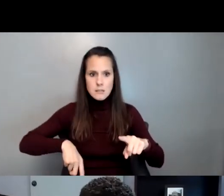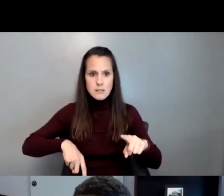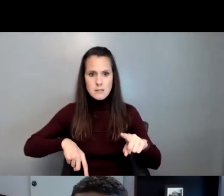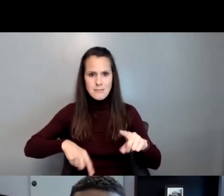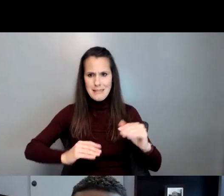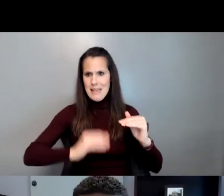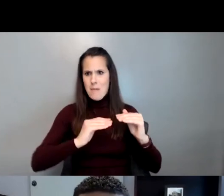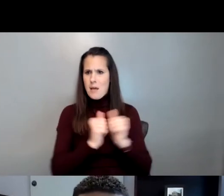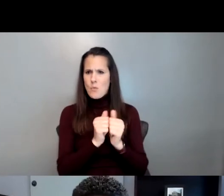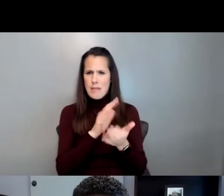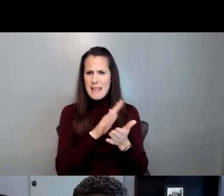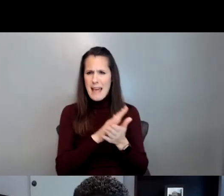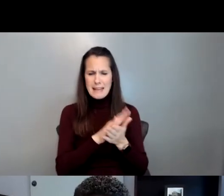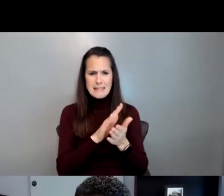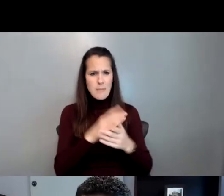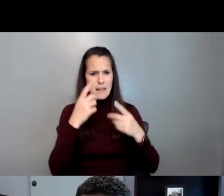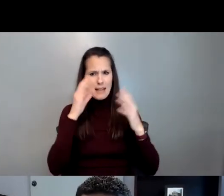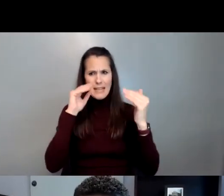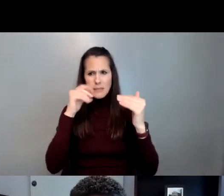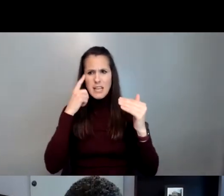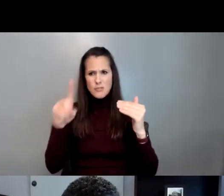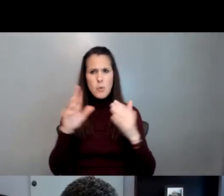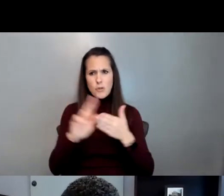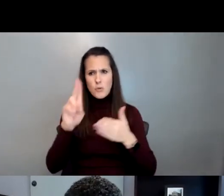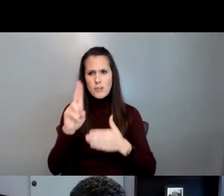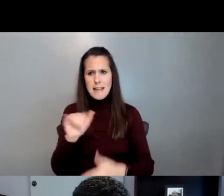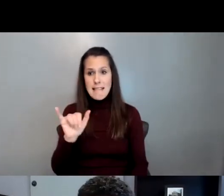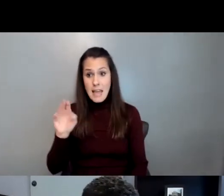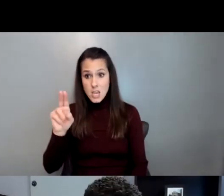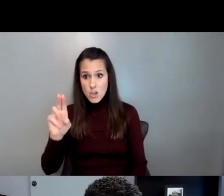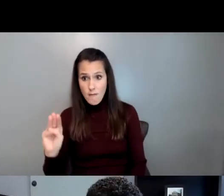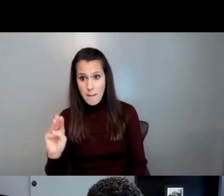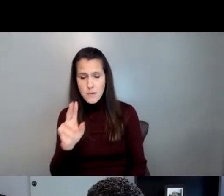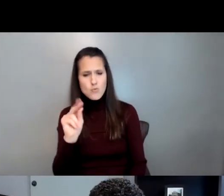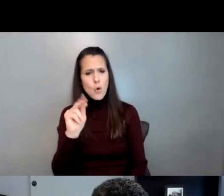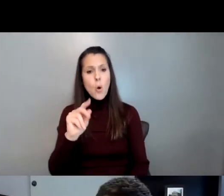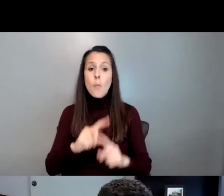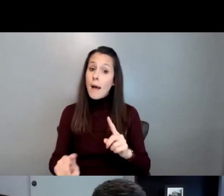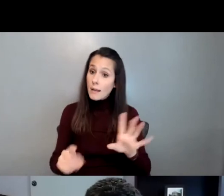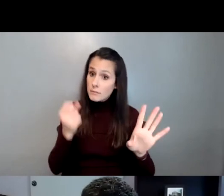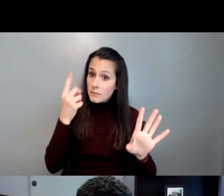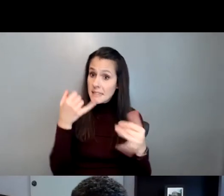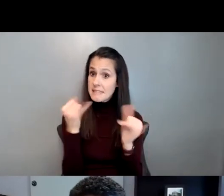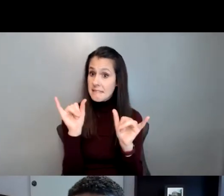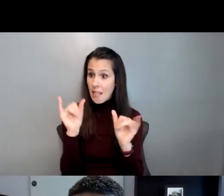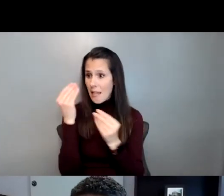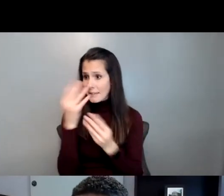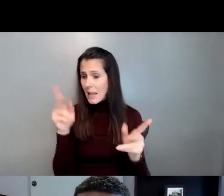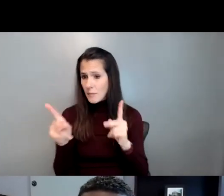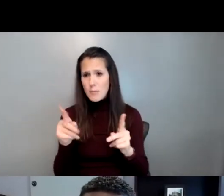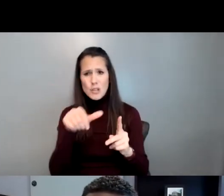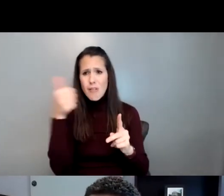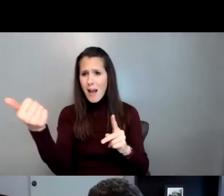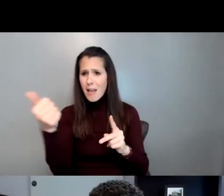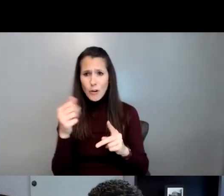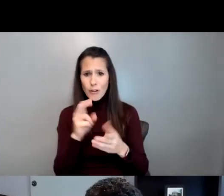with the academic rigor of a place like University of Michigan. Now, at the same time, I let people know that there are plenty of institutions that people can attend if